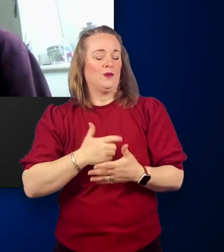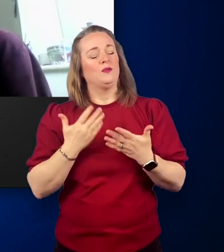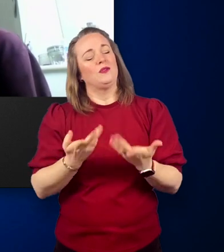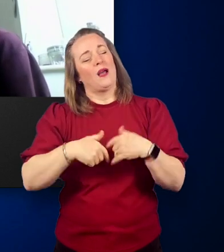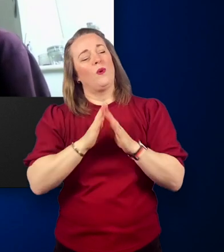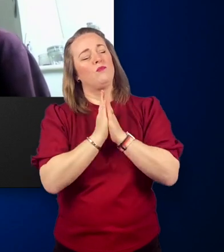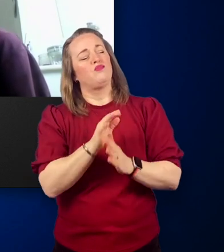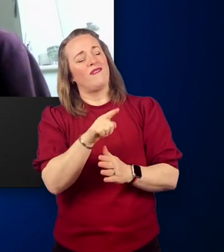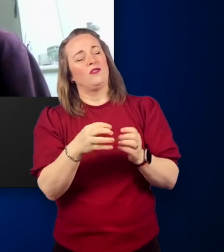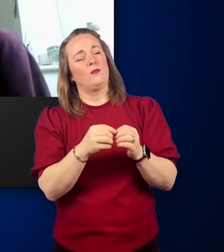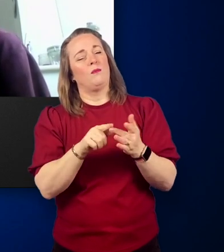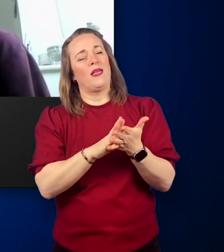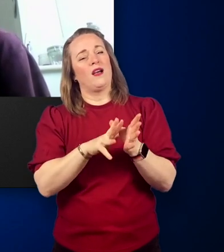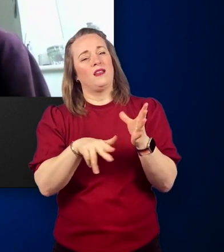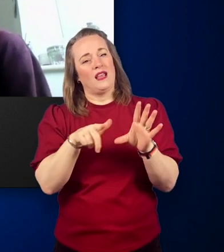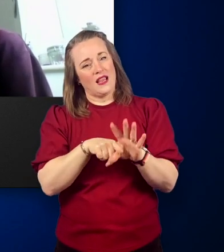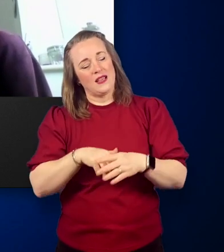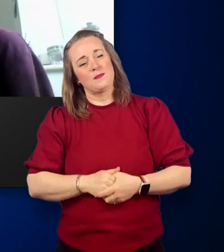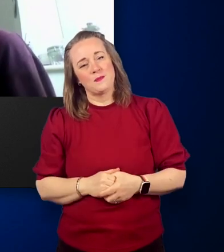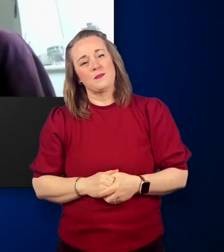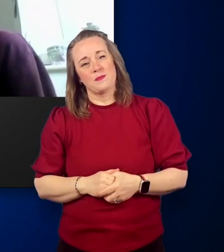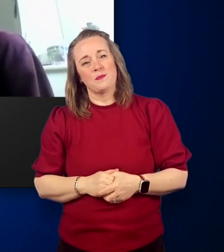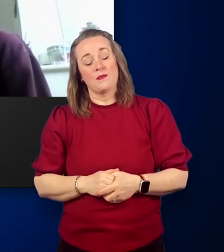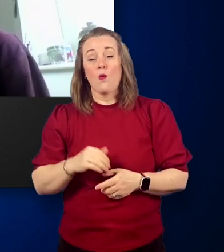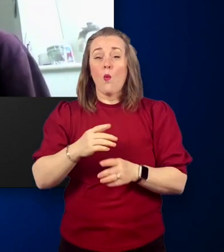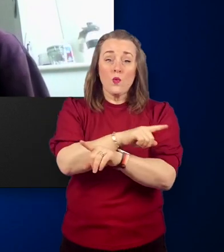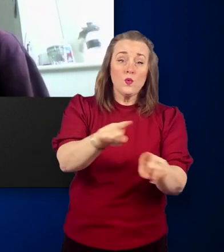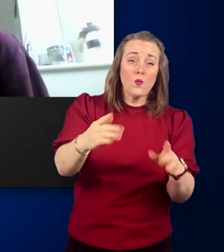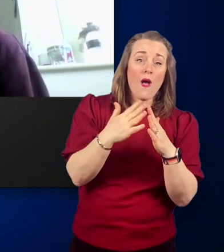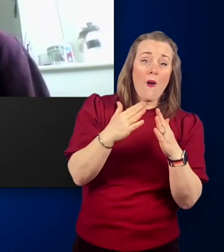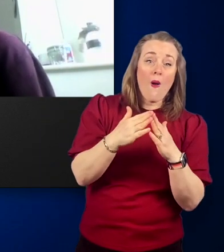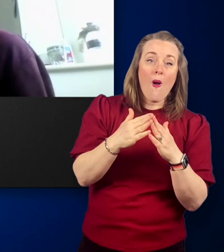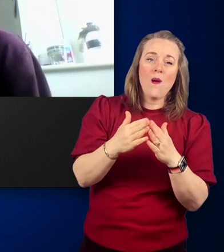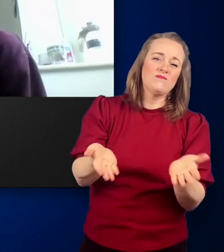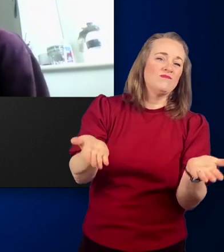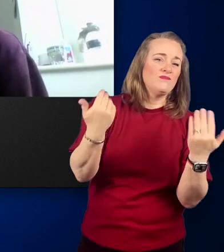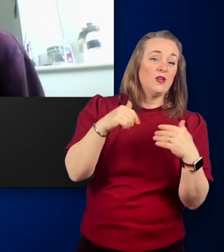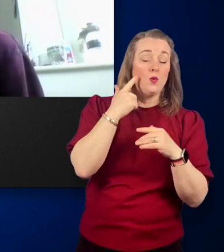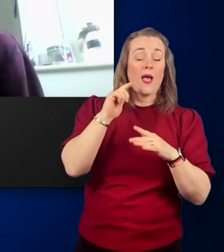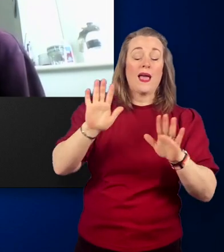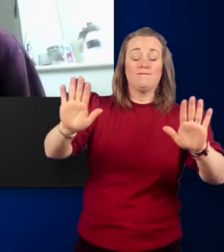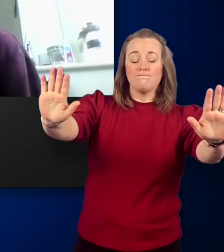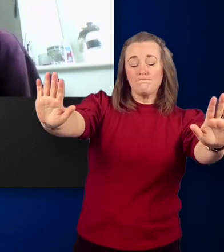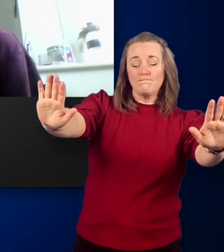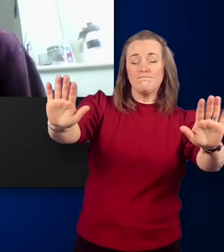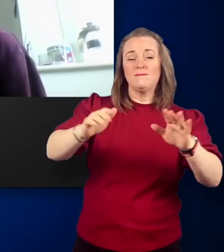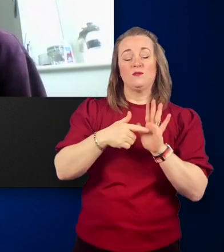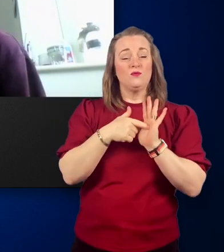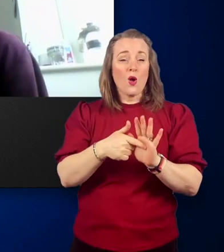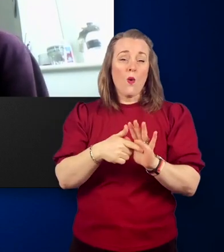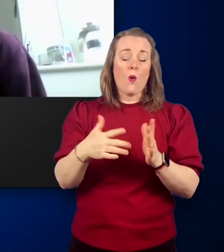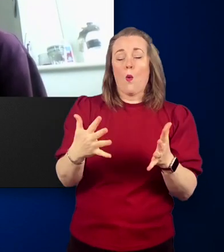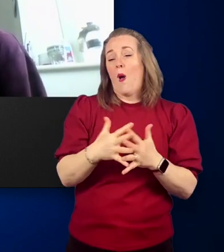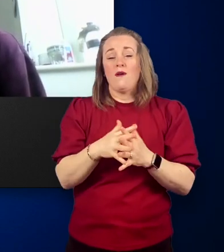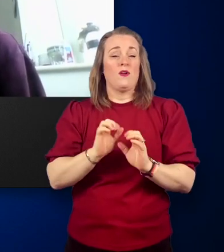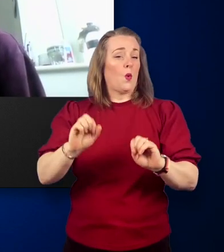you, Bethany. For the guys at home, feel free to reach out a hand or